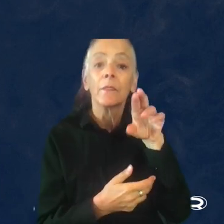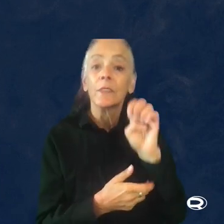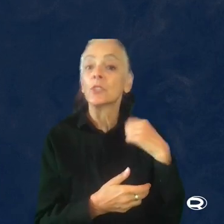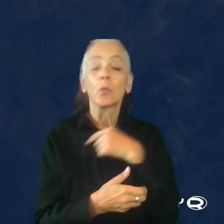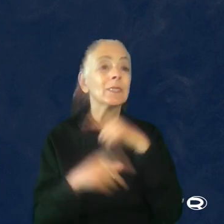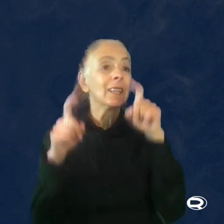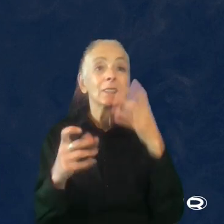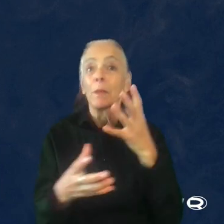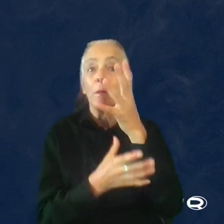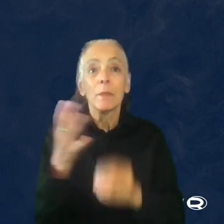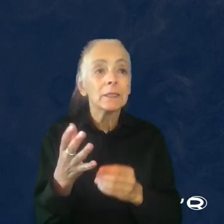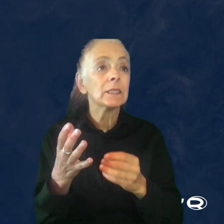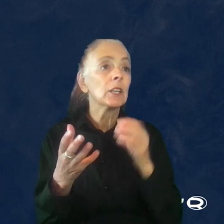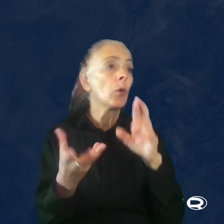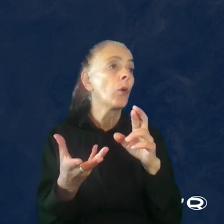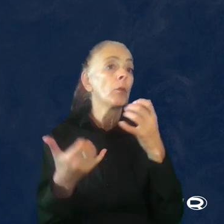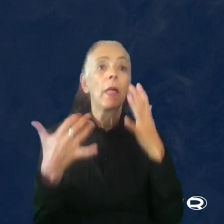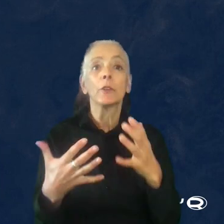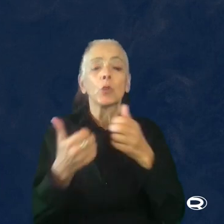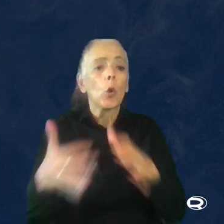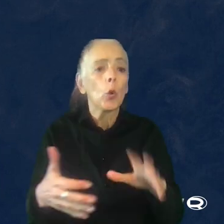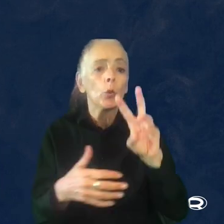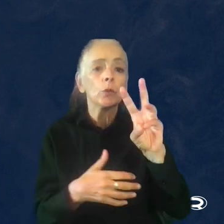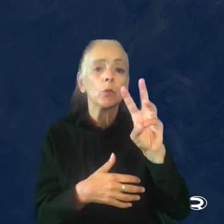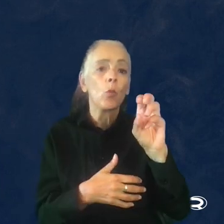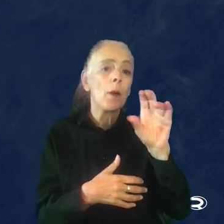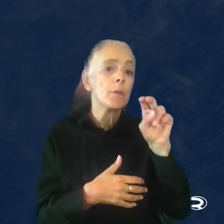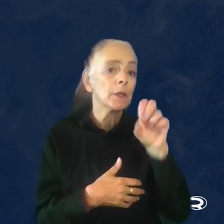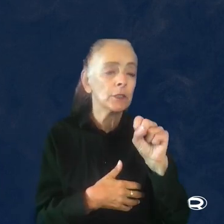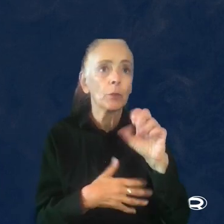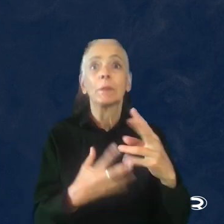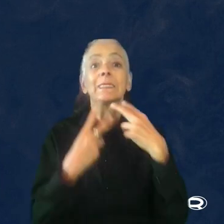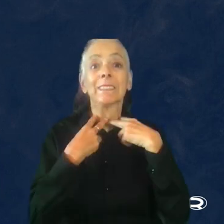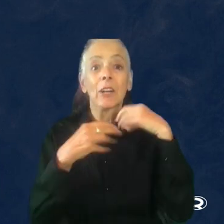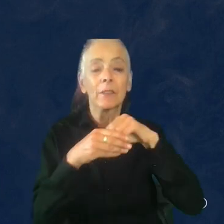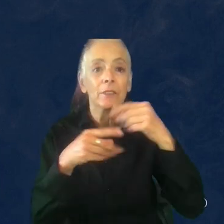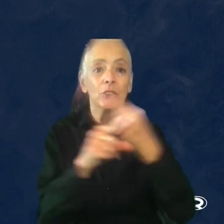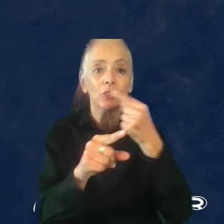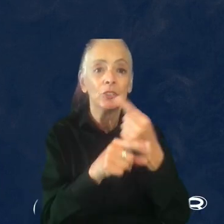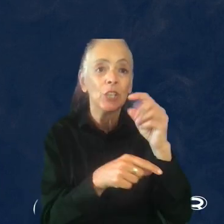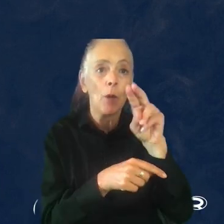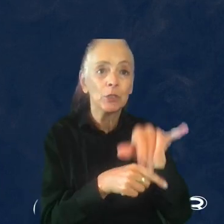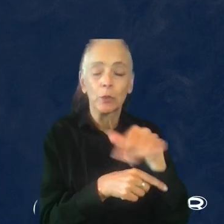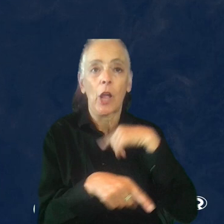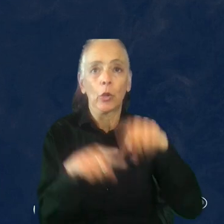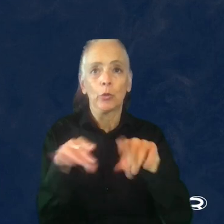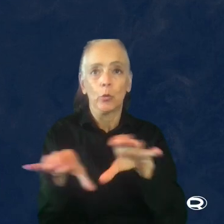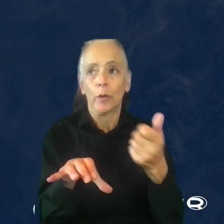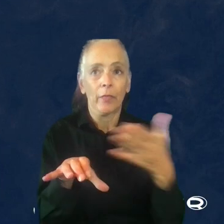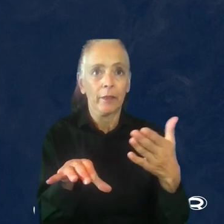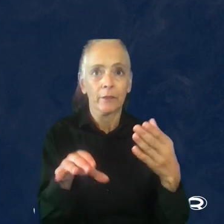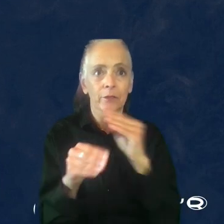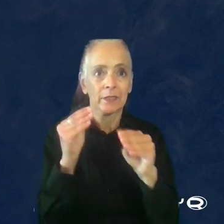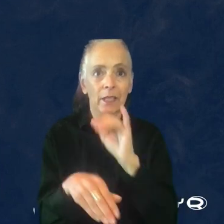missing or players could um lose their weapons or get stuck in the geometry and i couldn't do much about it and that is definitely